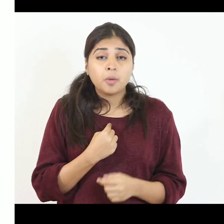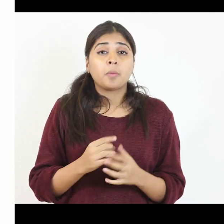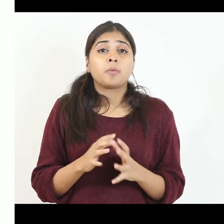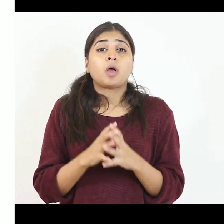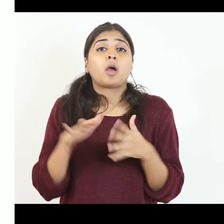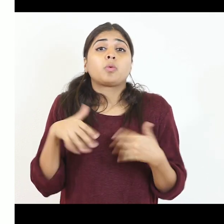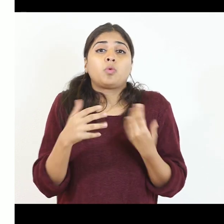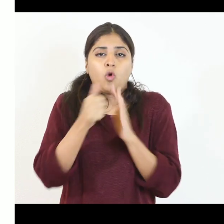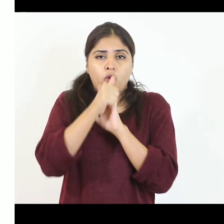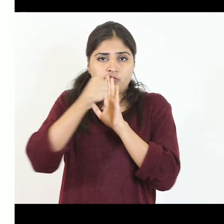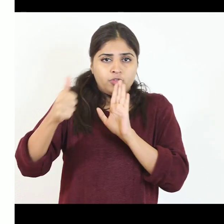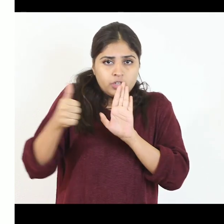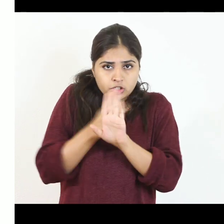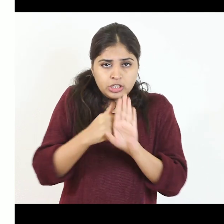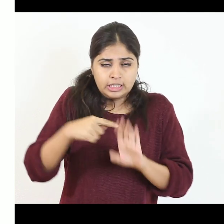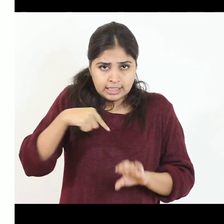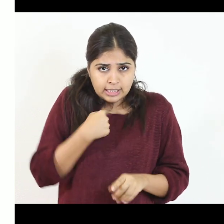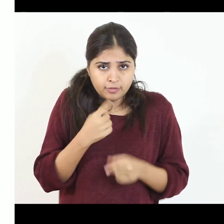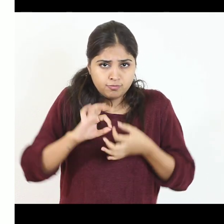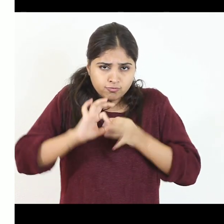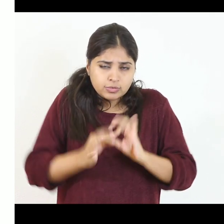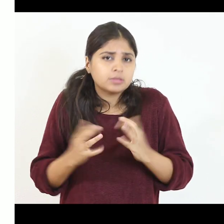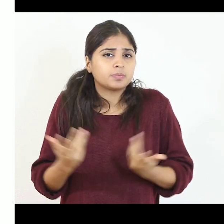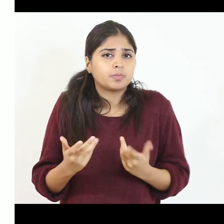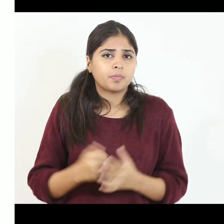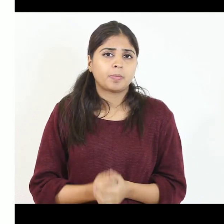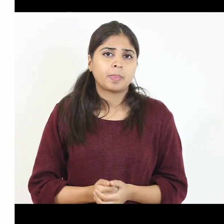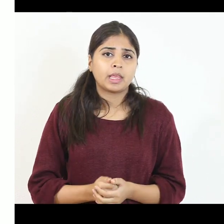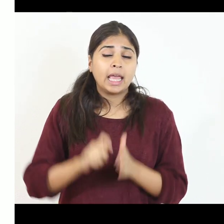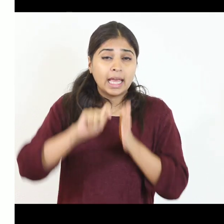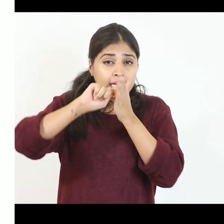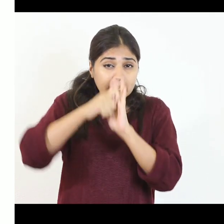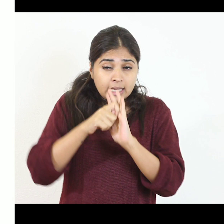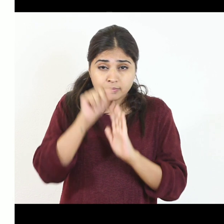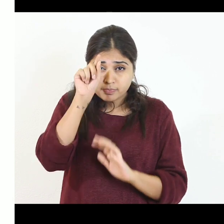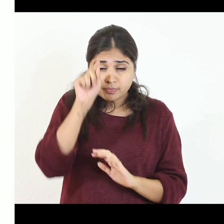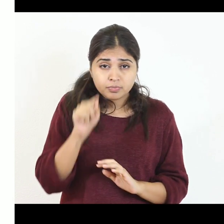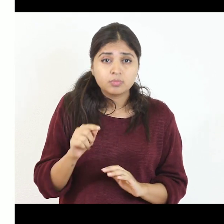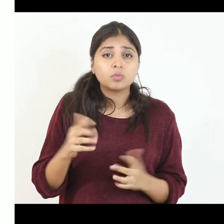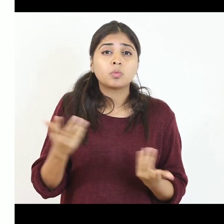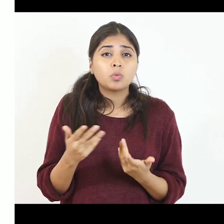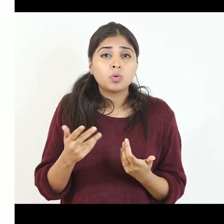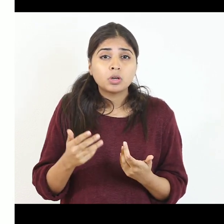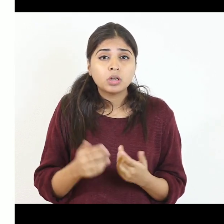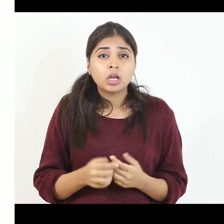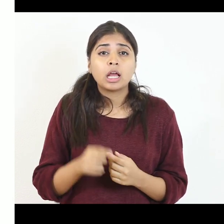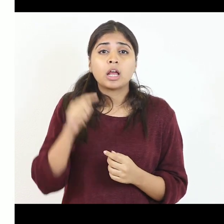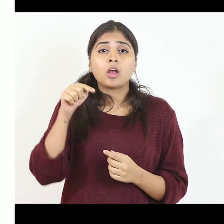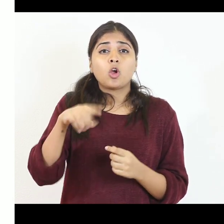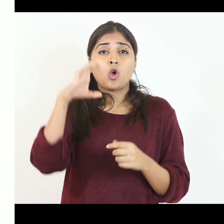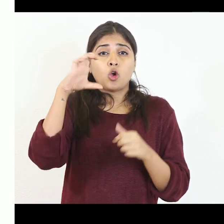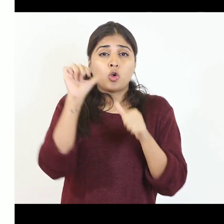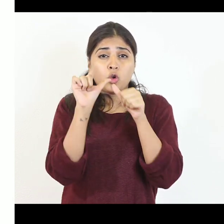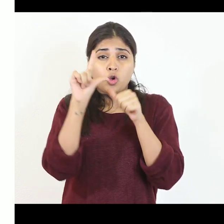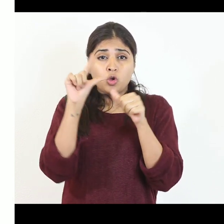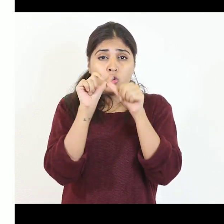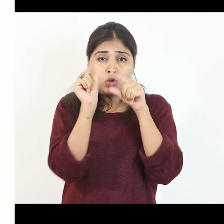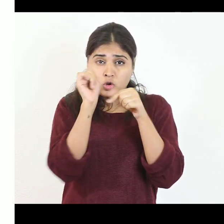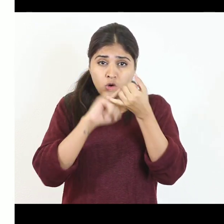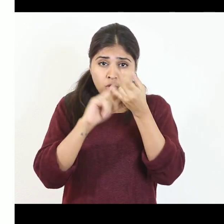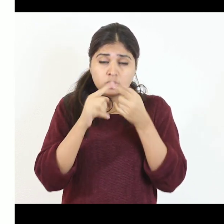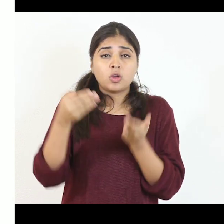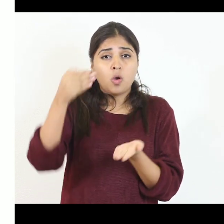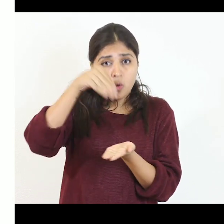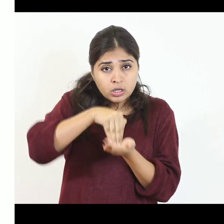Number 1. Maintain extreme confidentiality. A key issue that needs to be carefully handled is